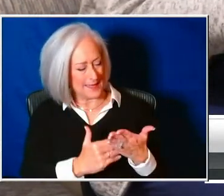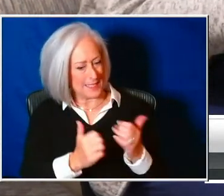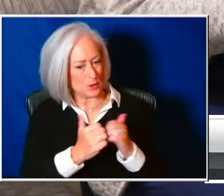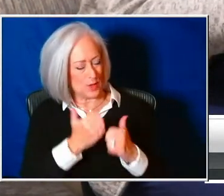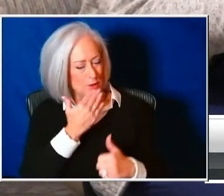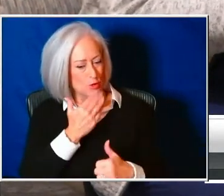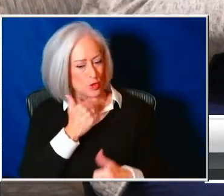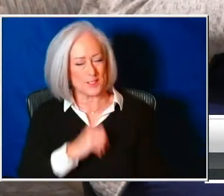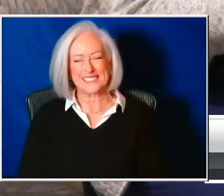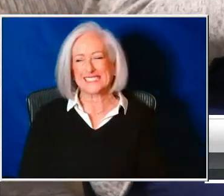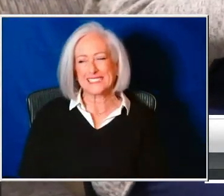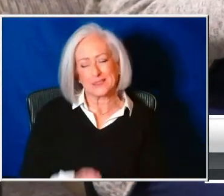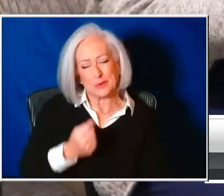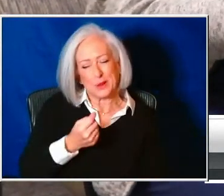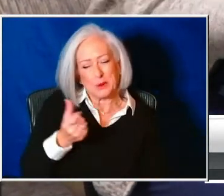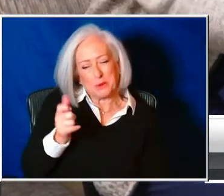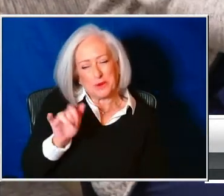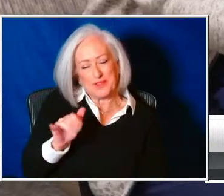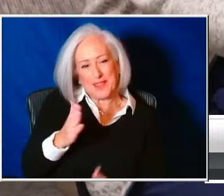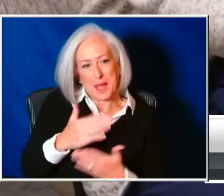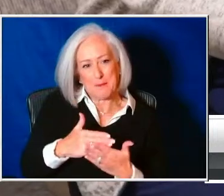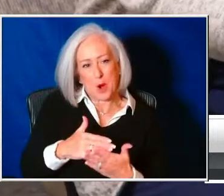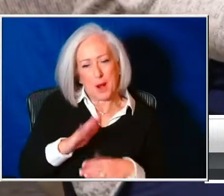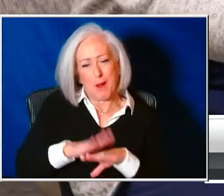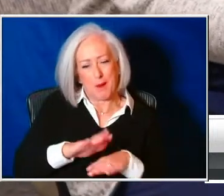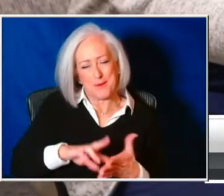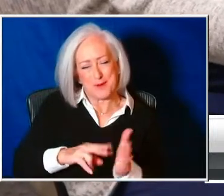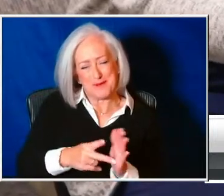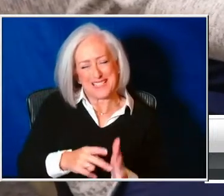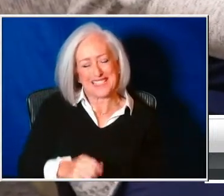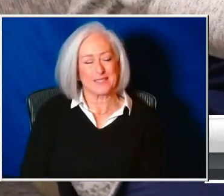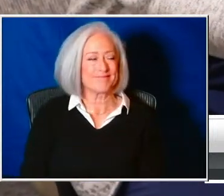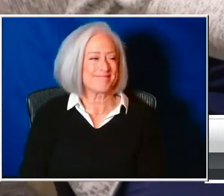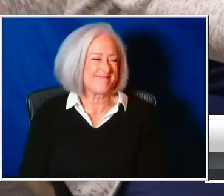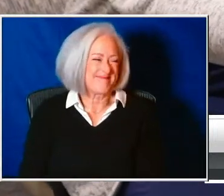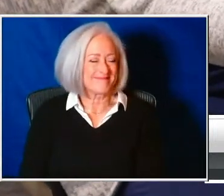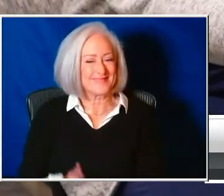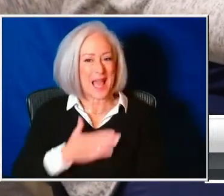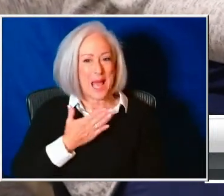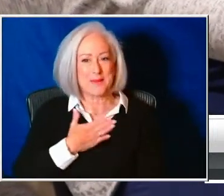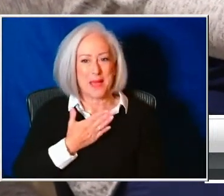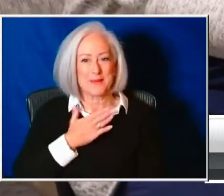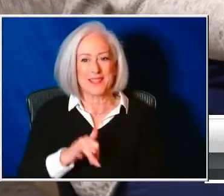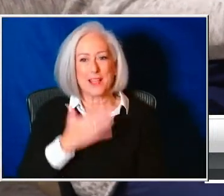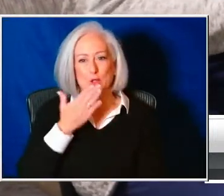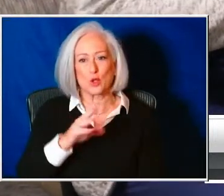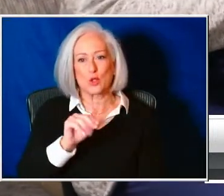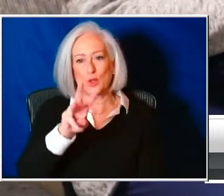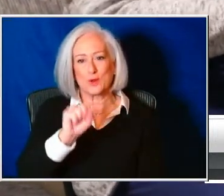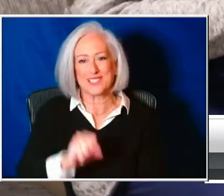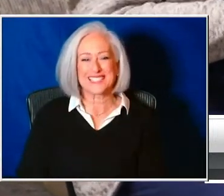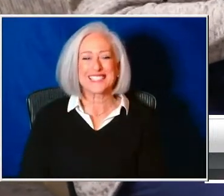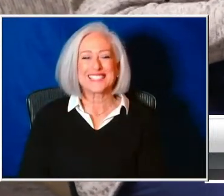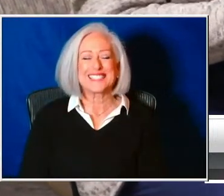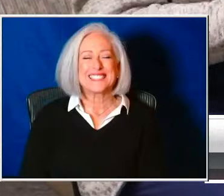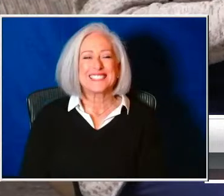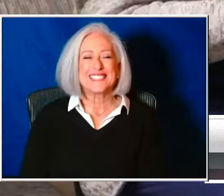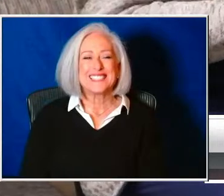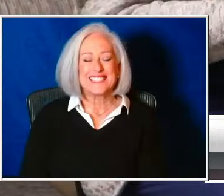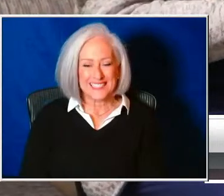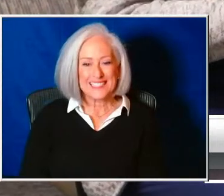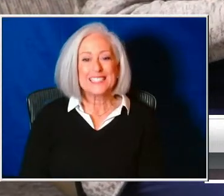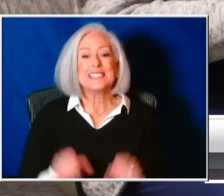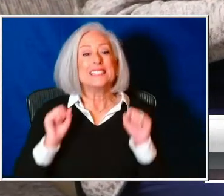off intentionally. You know what? I'm happy. I'm very happy. This is good news. And then getting